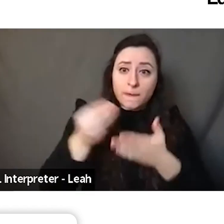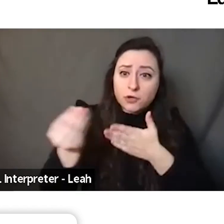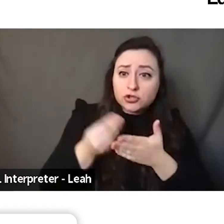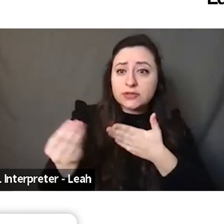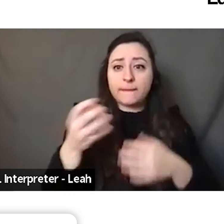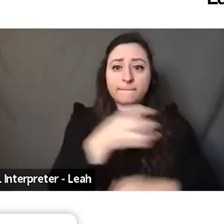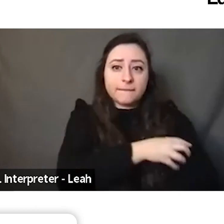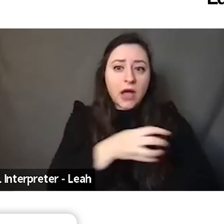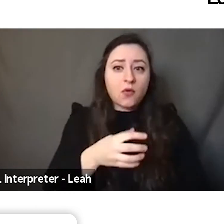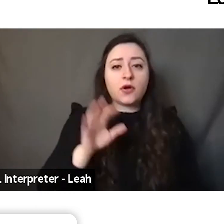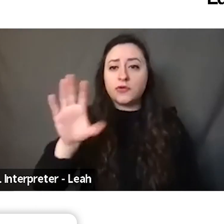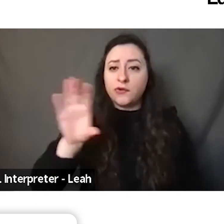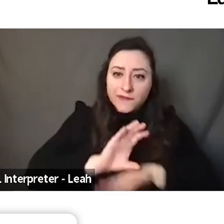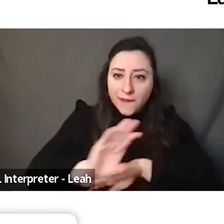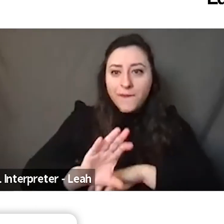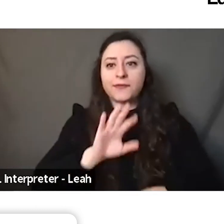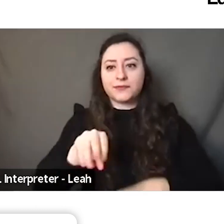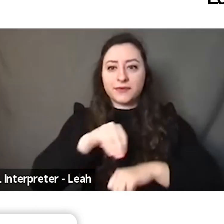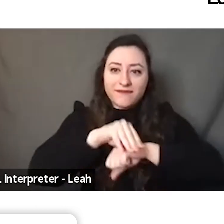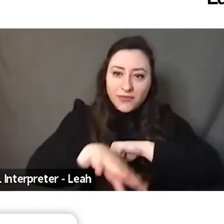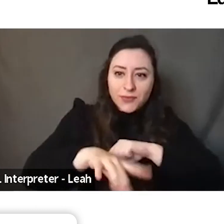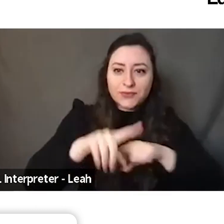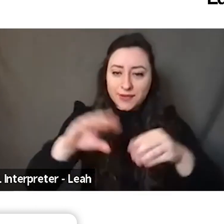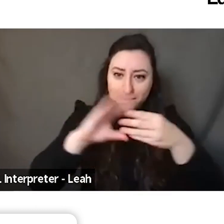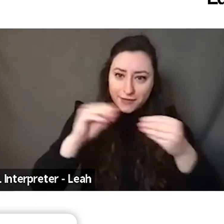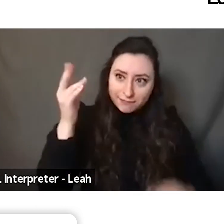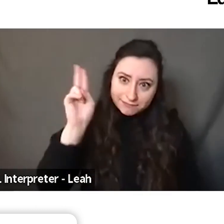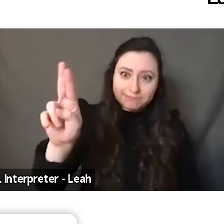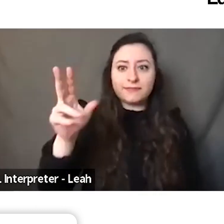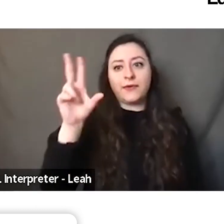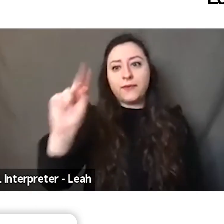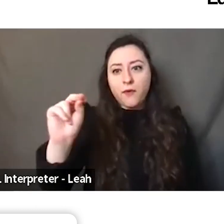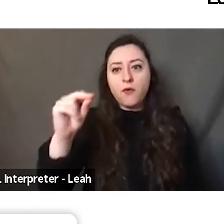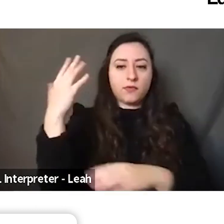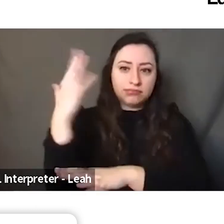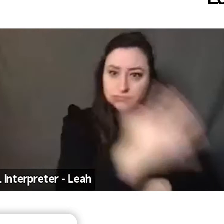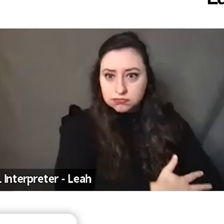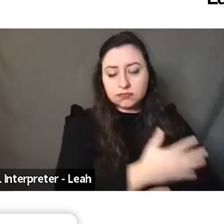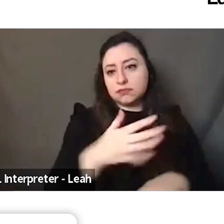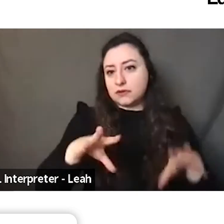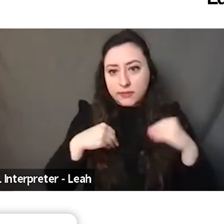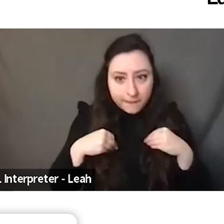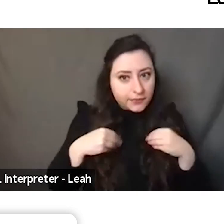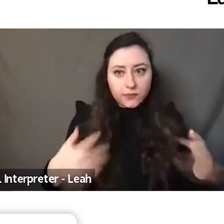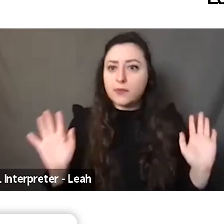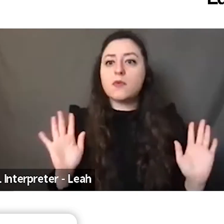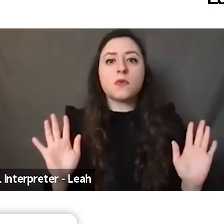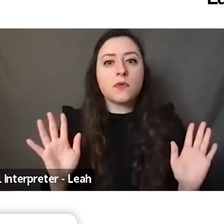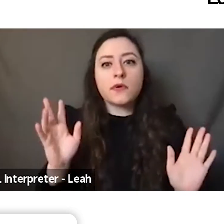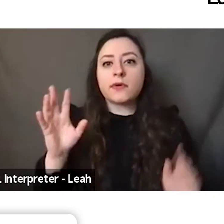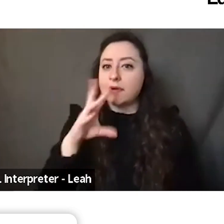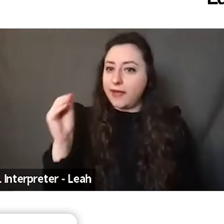force, your influence to message that no deforestation is going to be accepted, to act and make sure that no deforestation